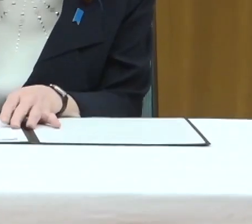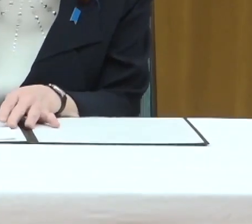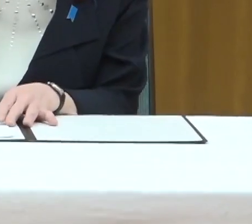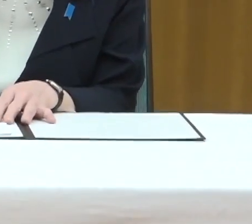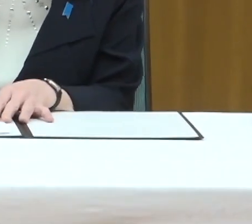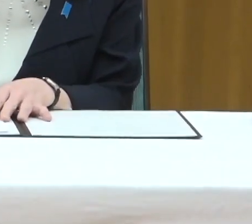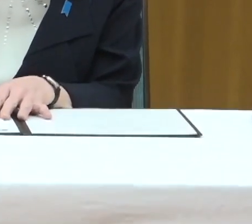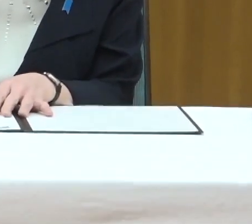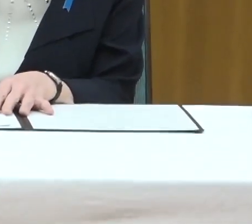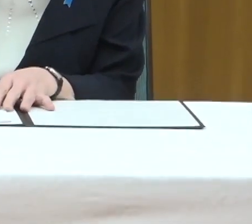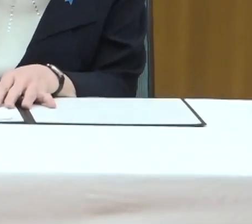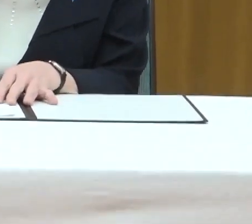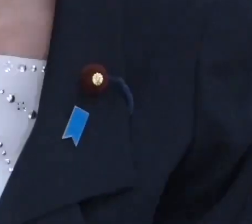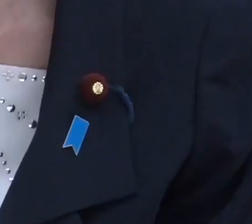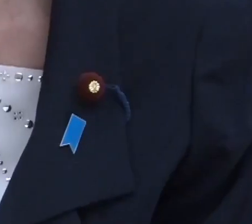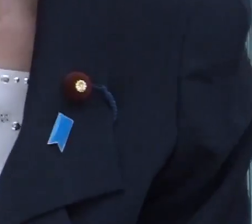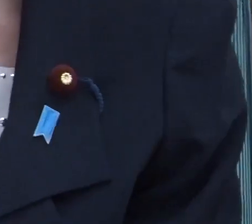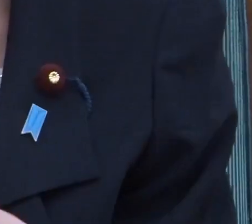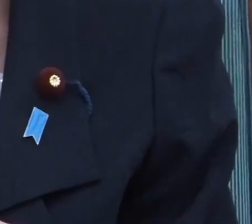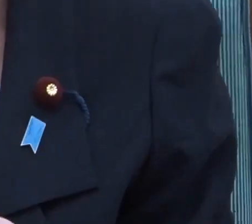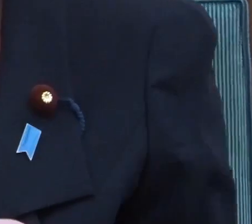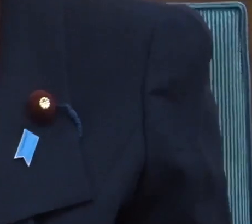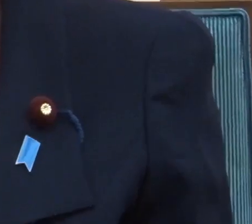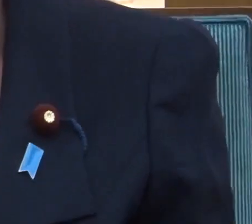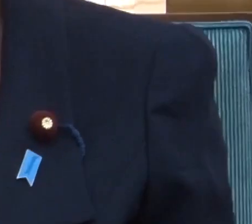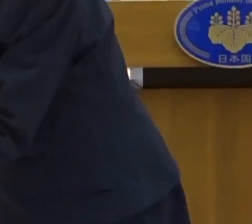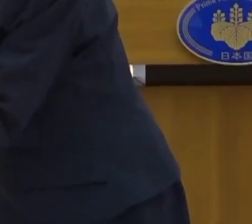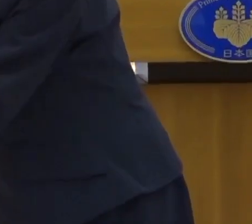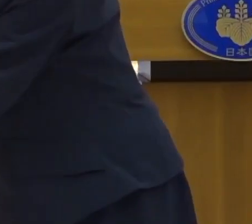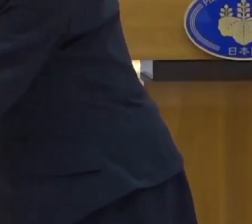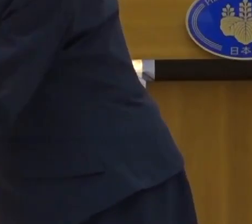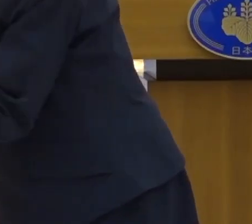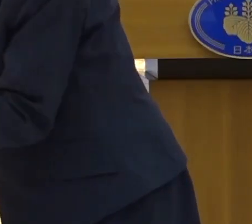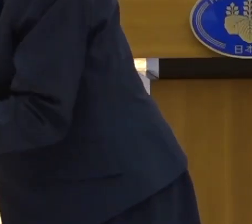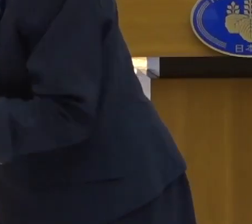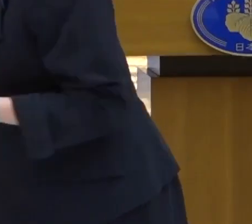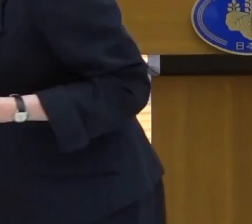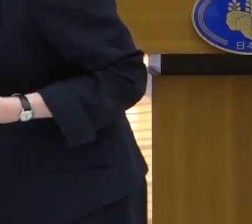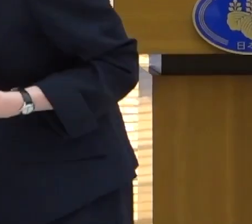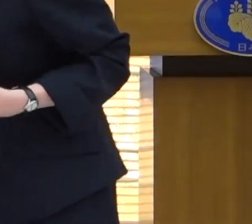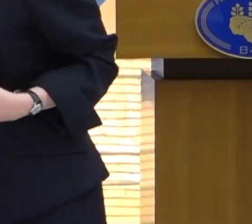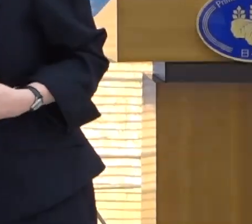communique that reaffirmed the bilateral relations of Fiji and Japan.